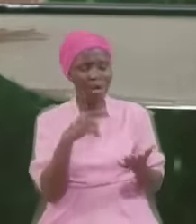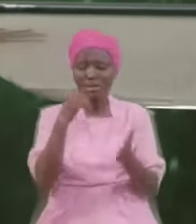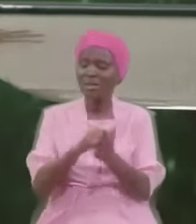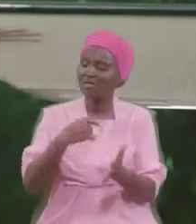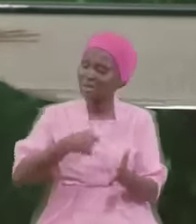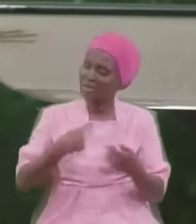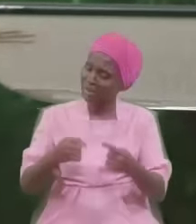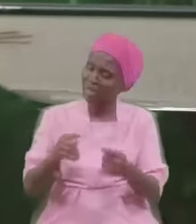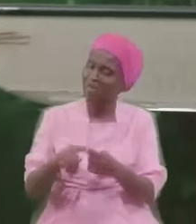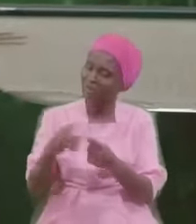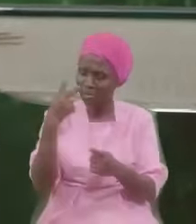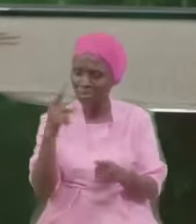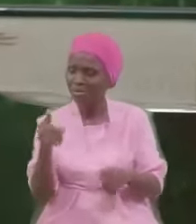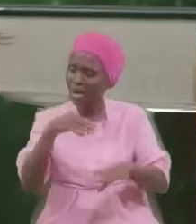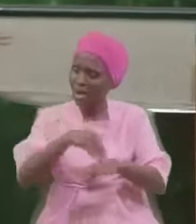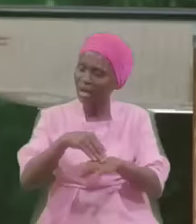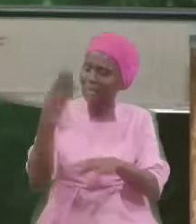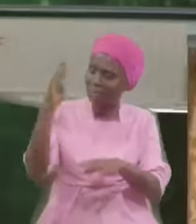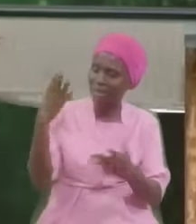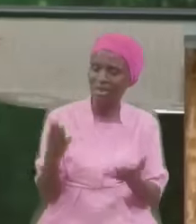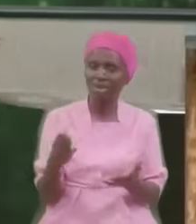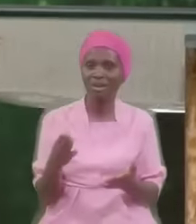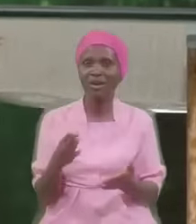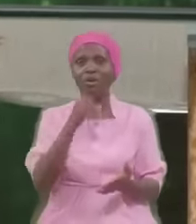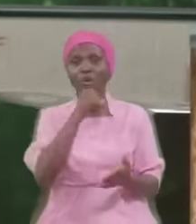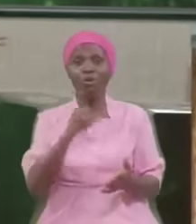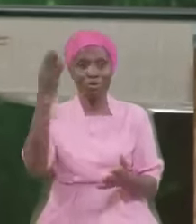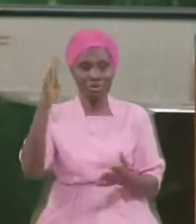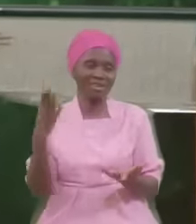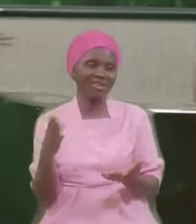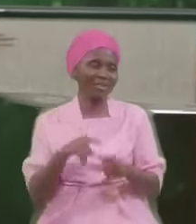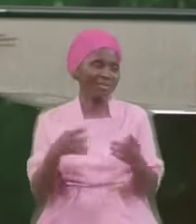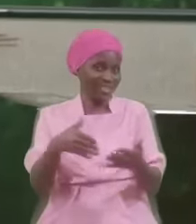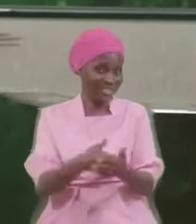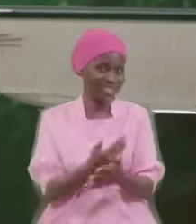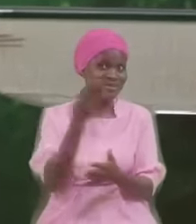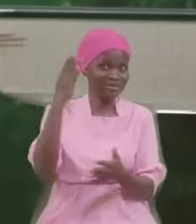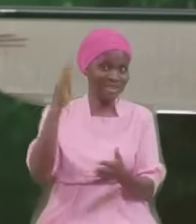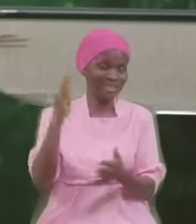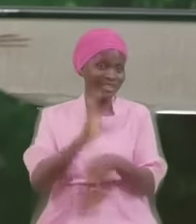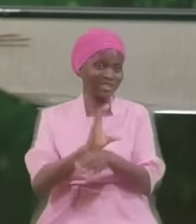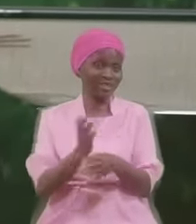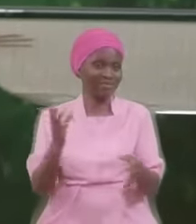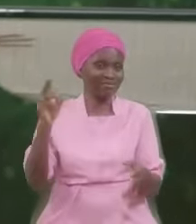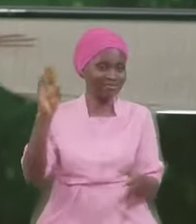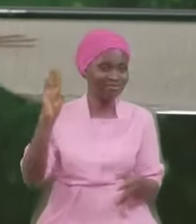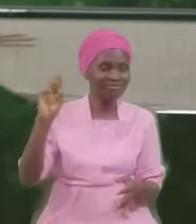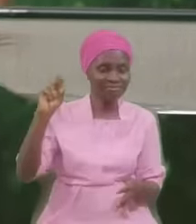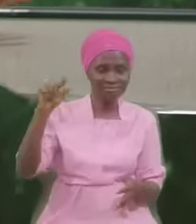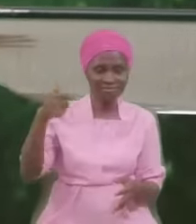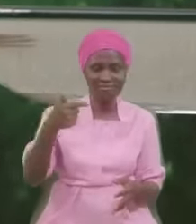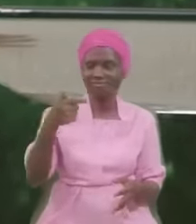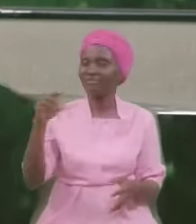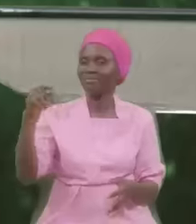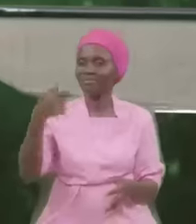at Bagada. Old Bagada, new Bagada now. And so I said, but what's it you